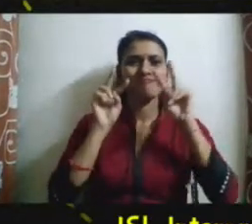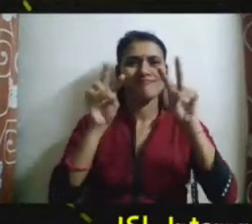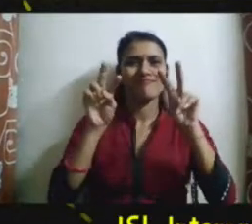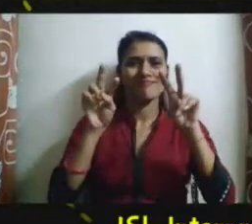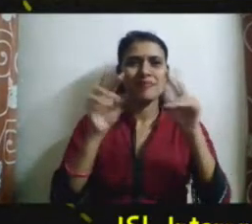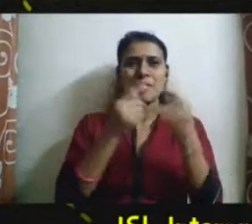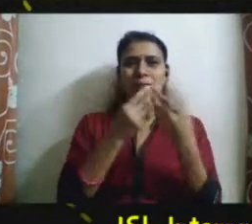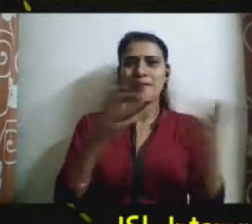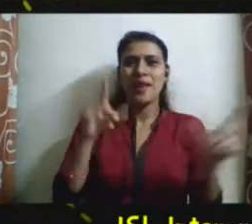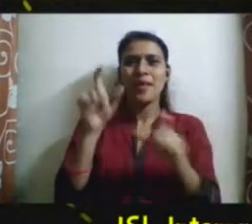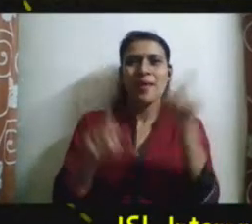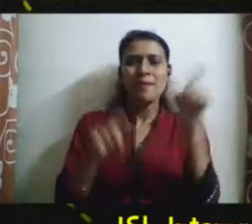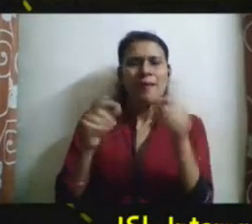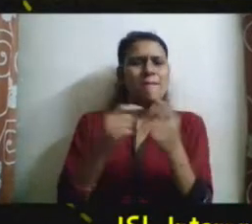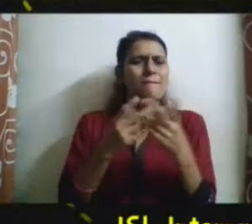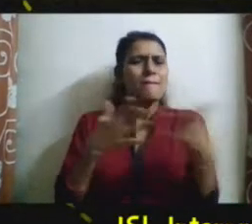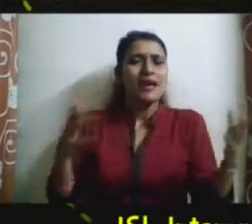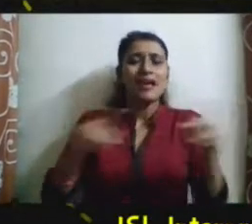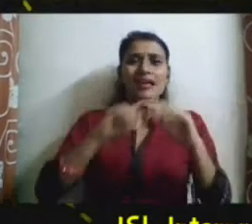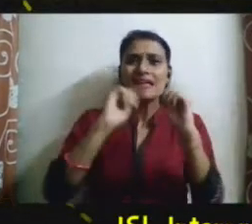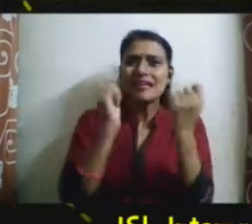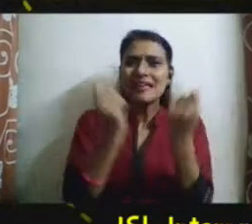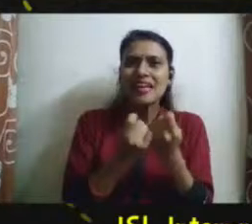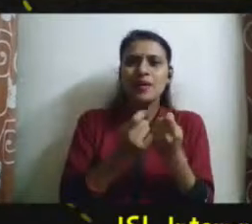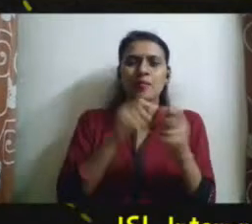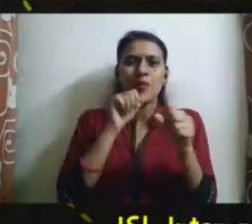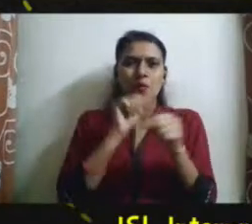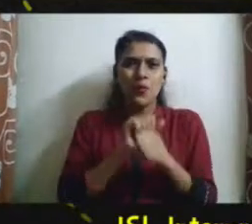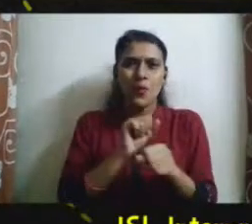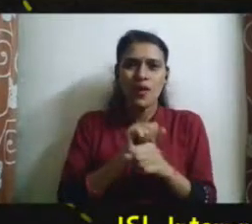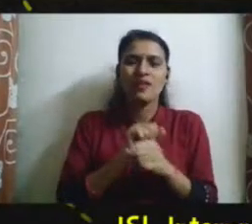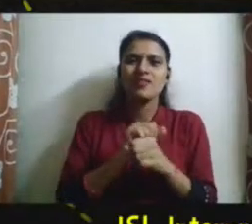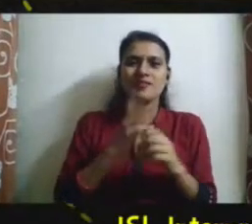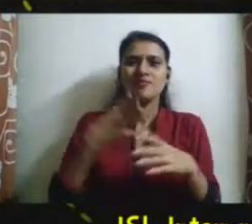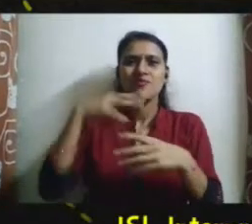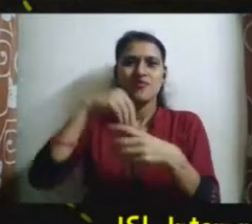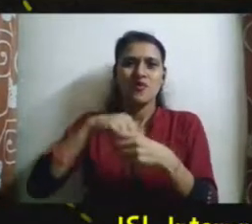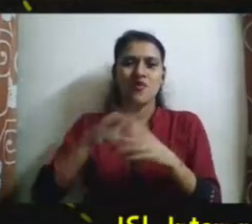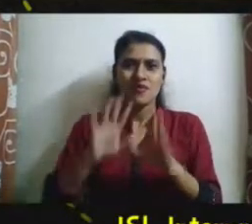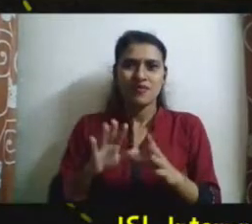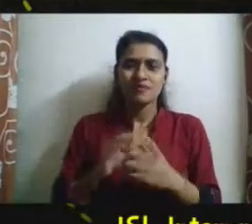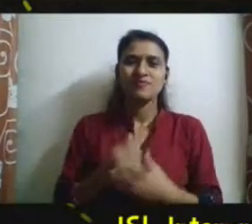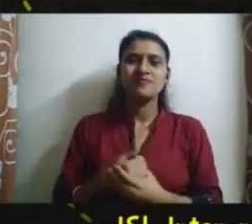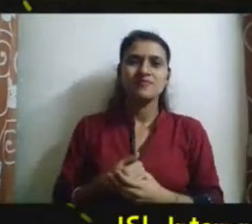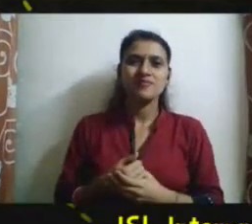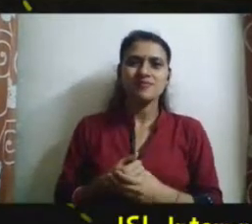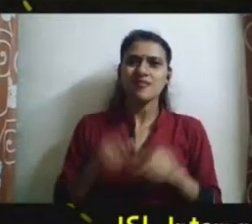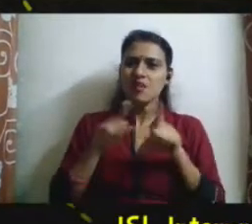a huge team of people. There's a huge team of people that has been involved tirelessly in